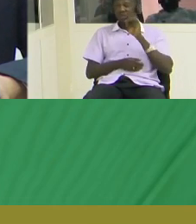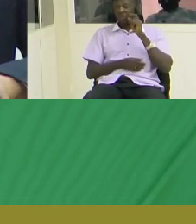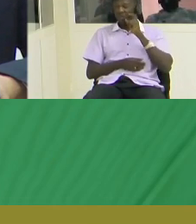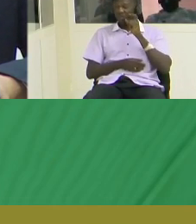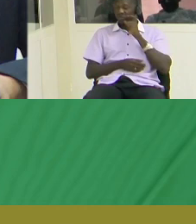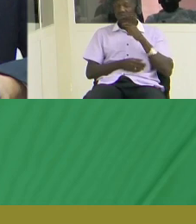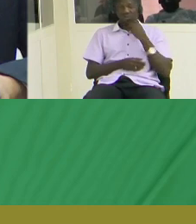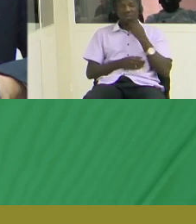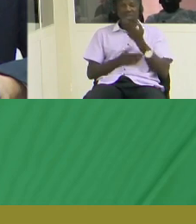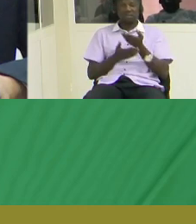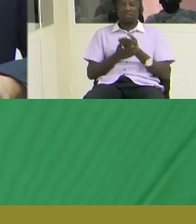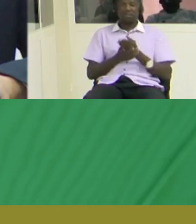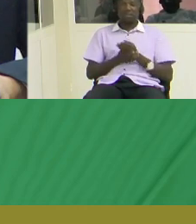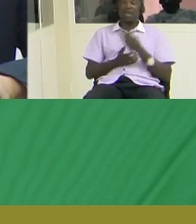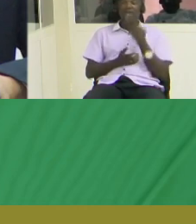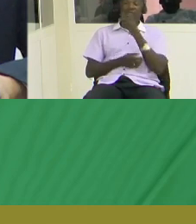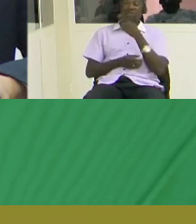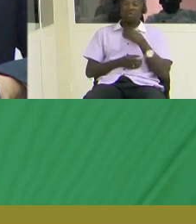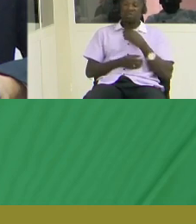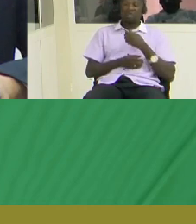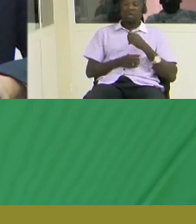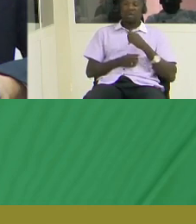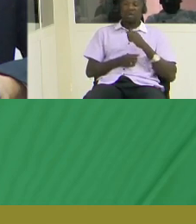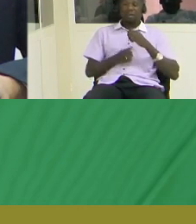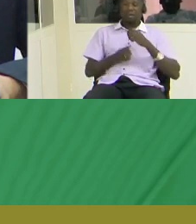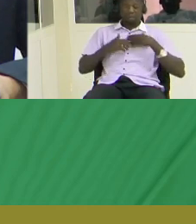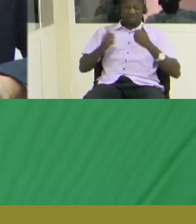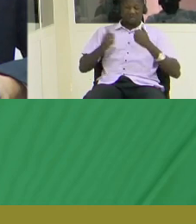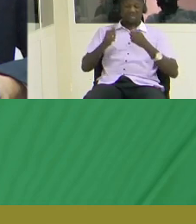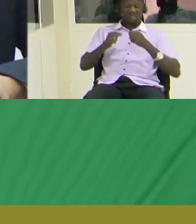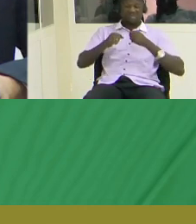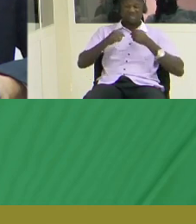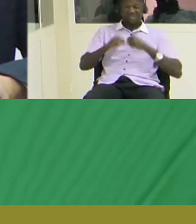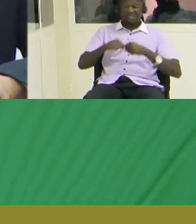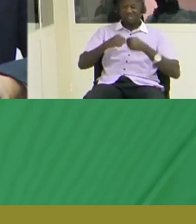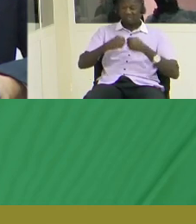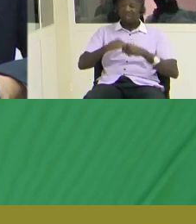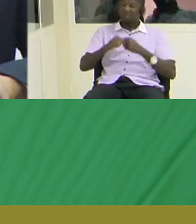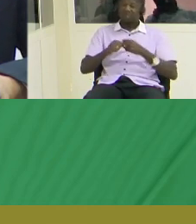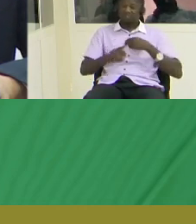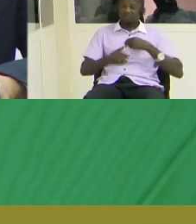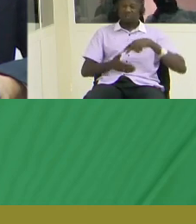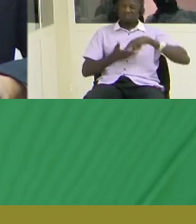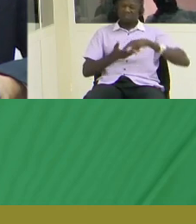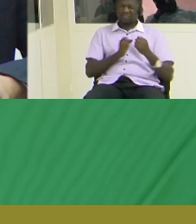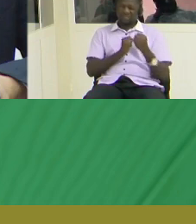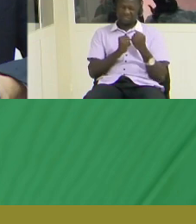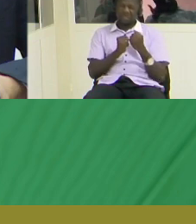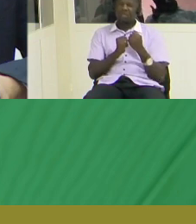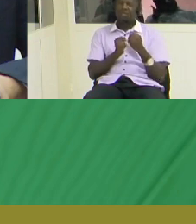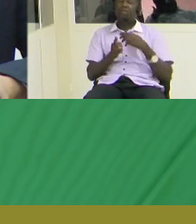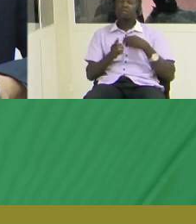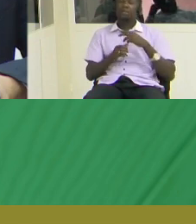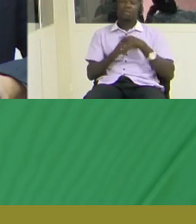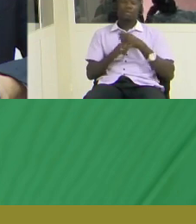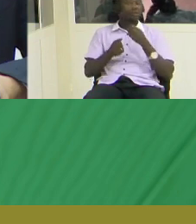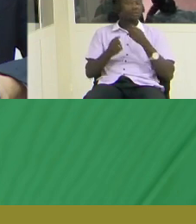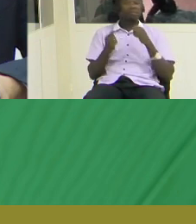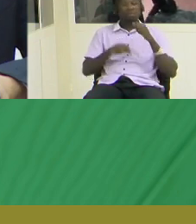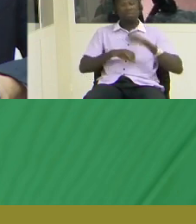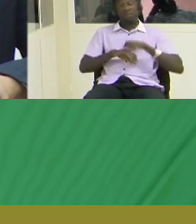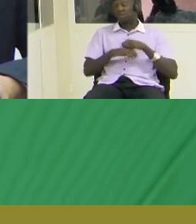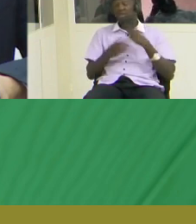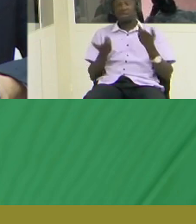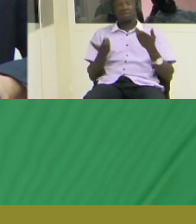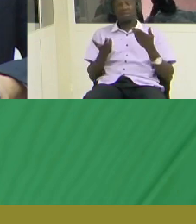to withstand a certain measure of pain and pressure then you